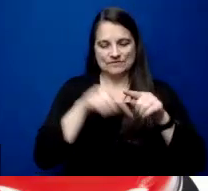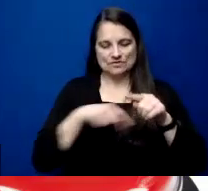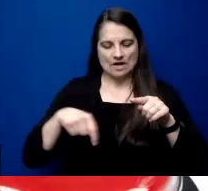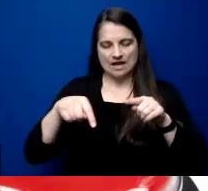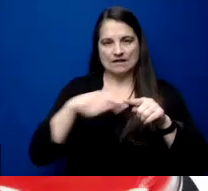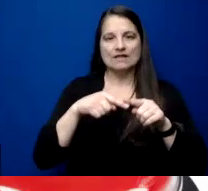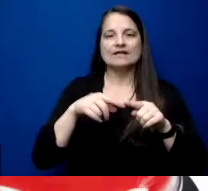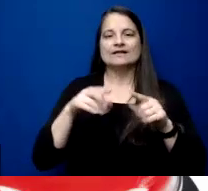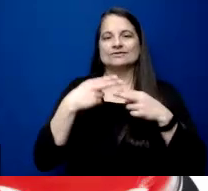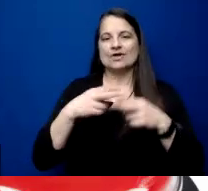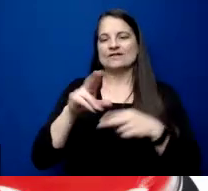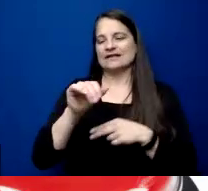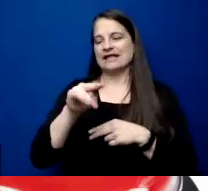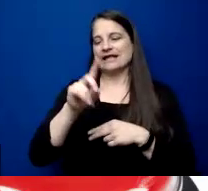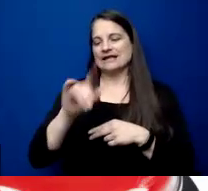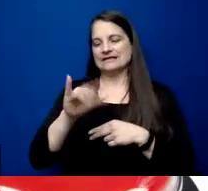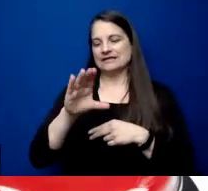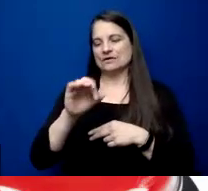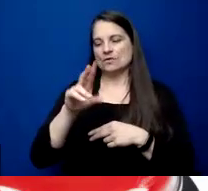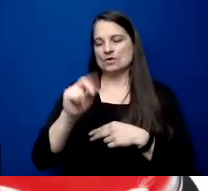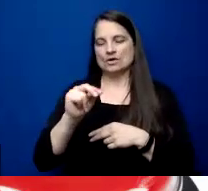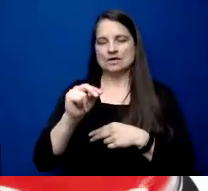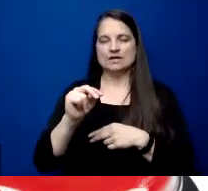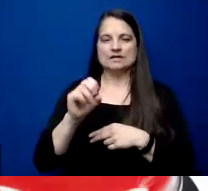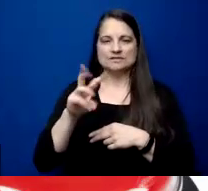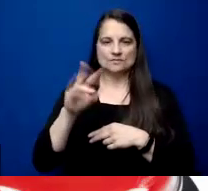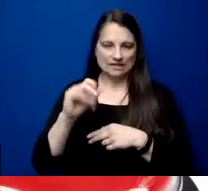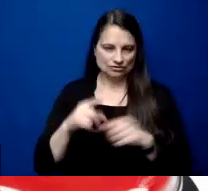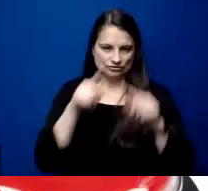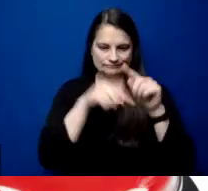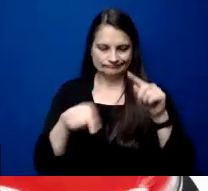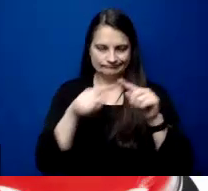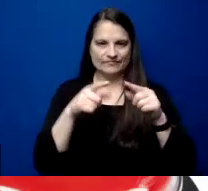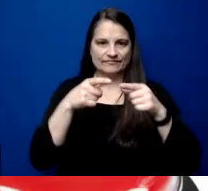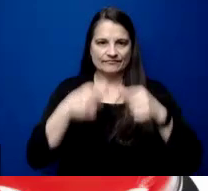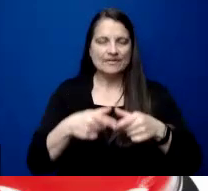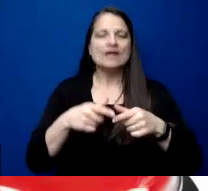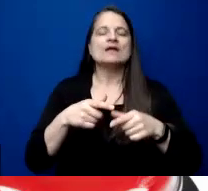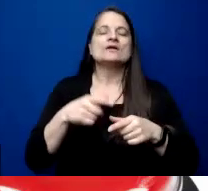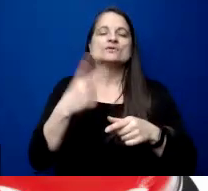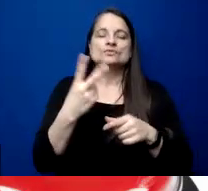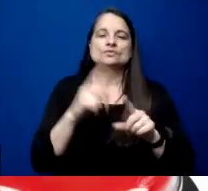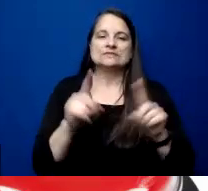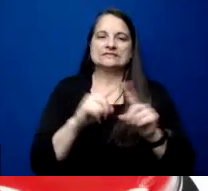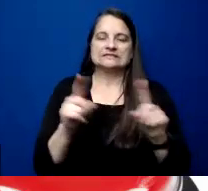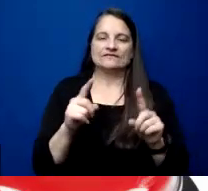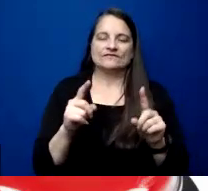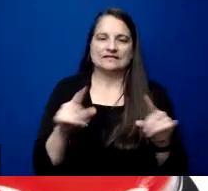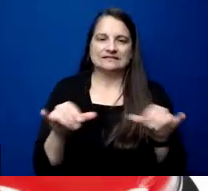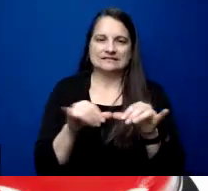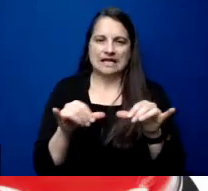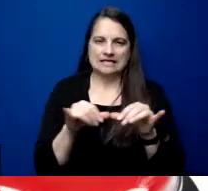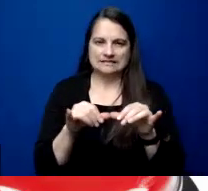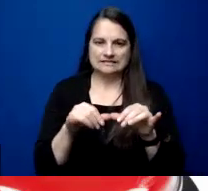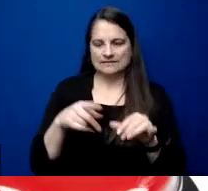candy corn switch. It comes in 2 different sizes, and this is known as a